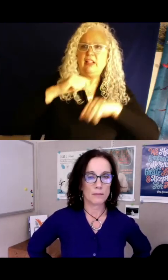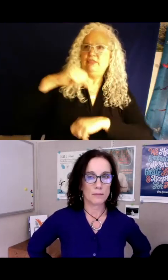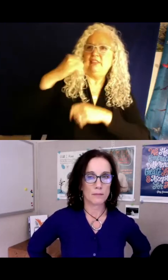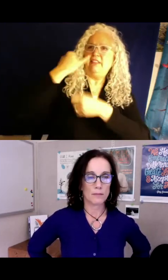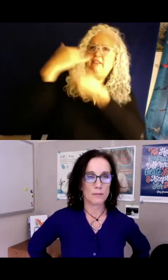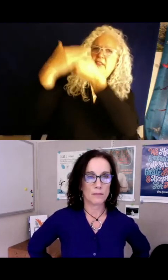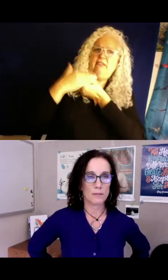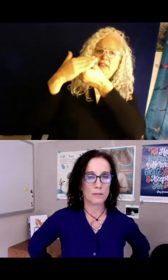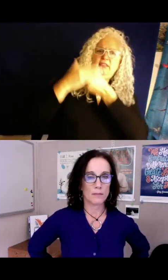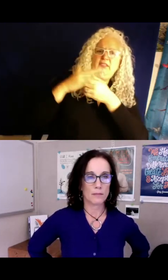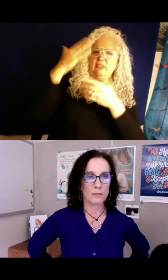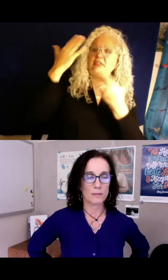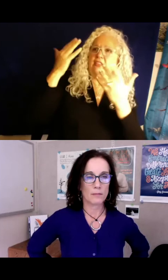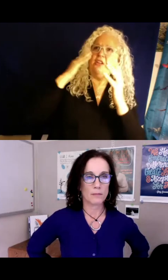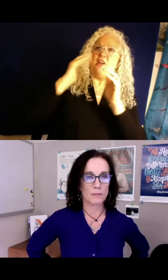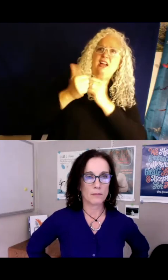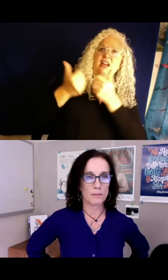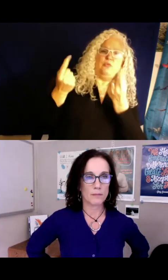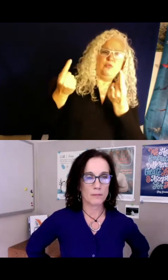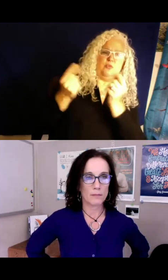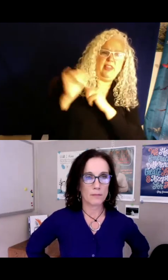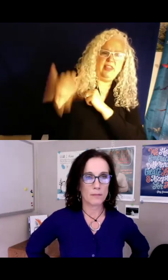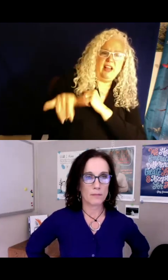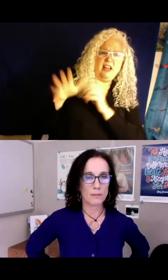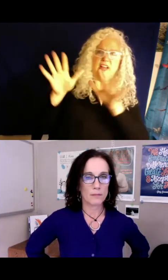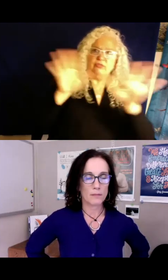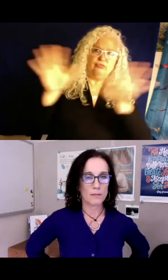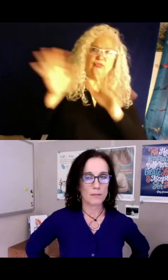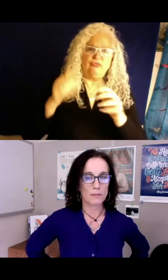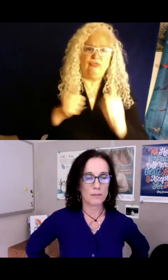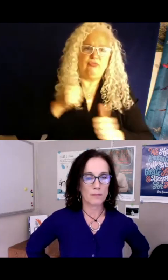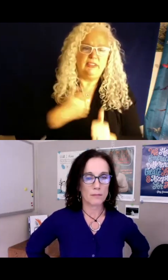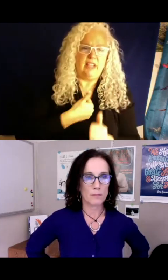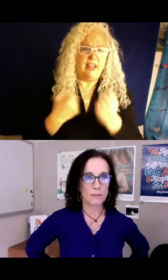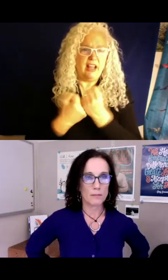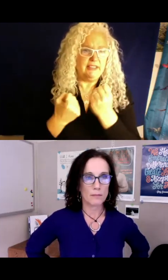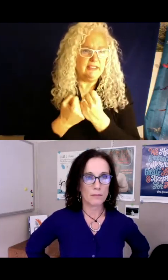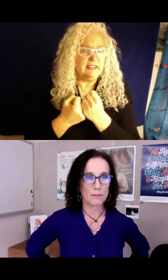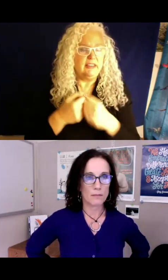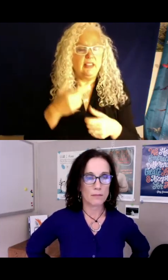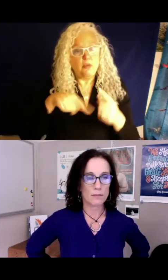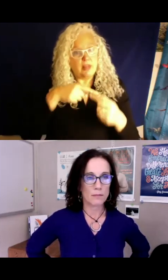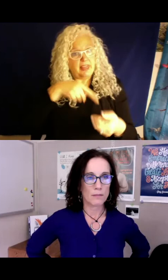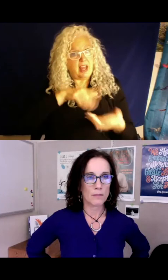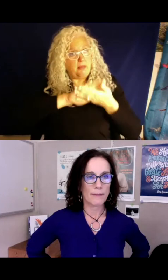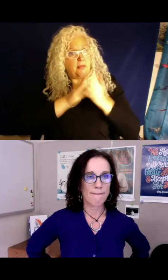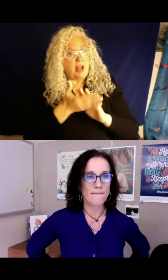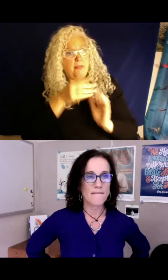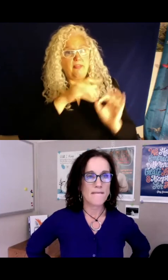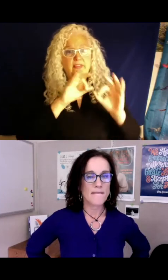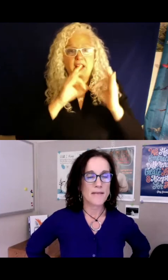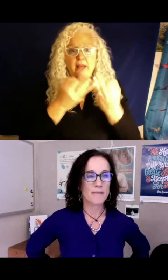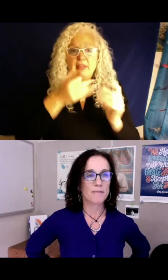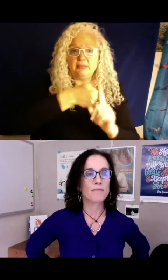learned, uh, and a better resistance to possible oppressions and